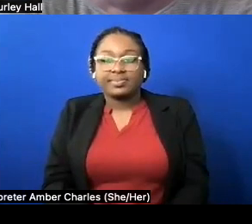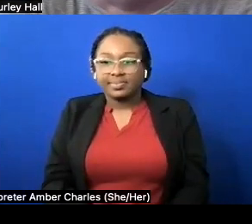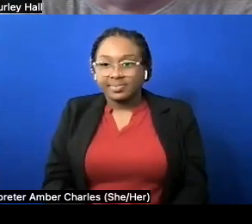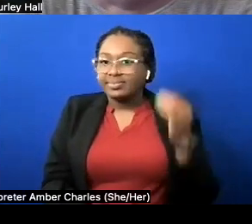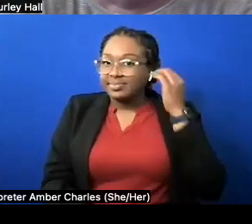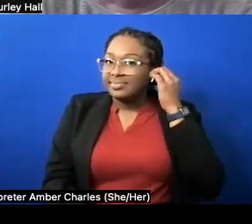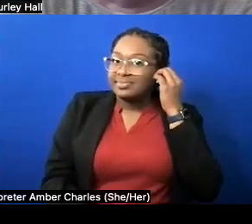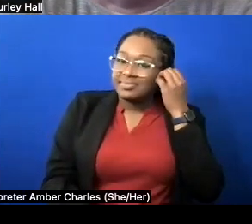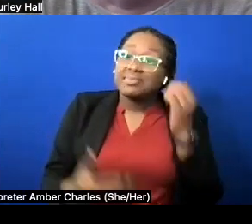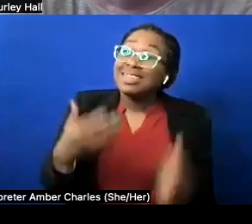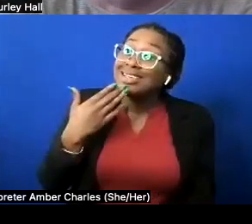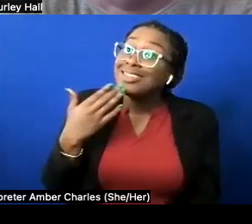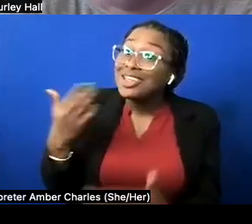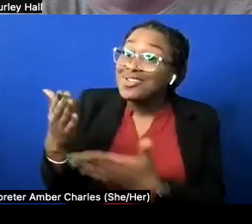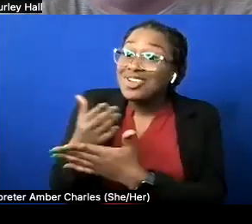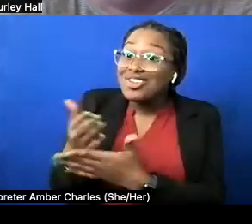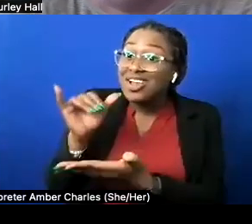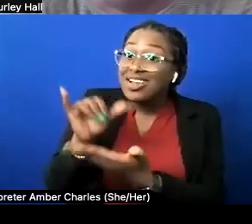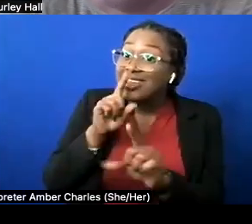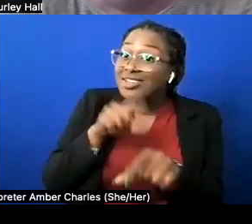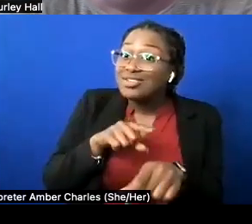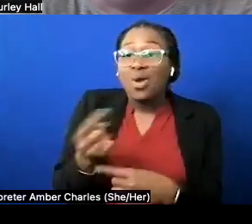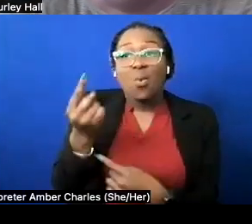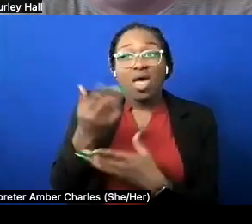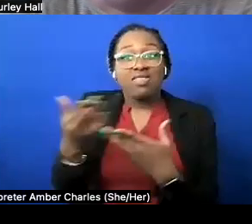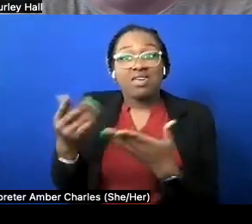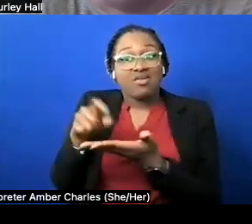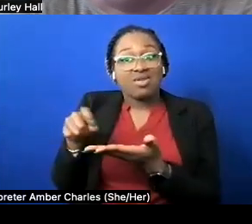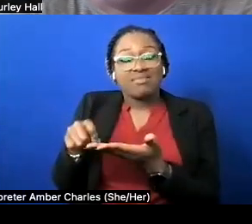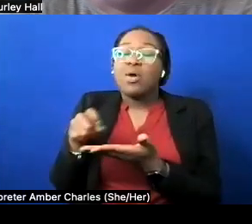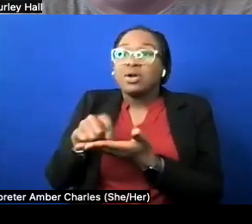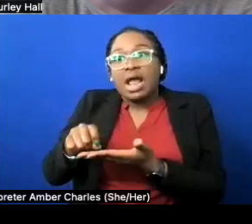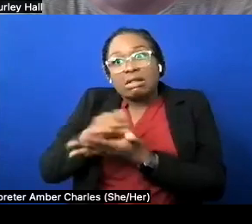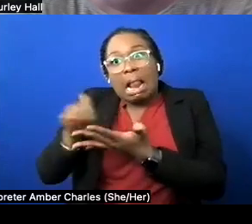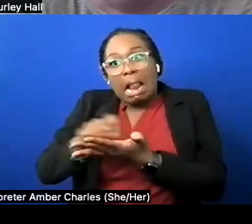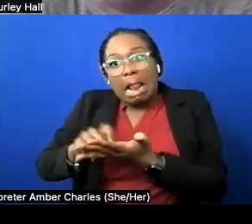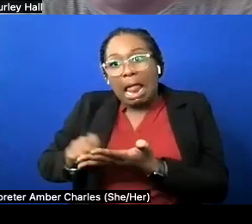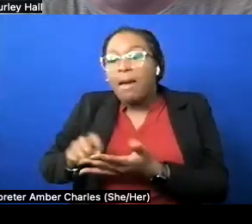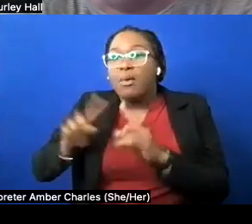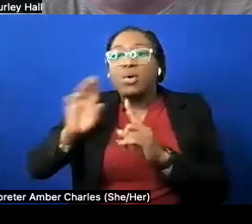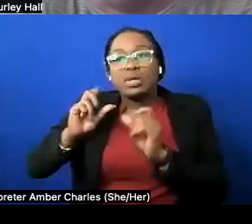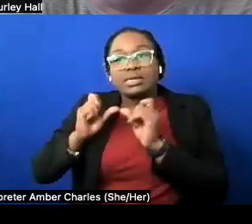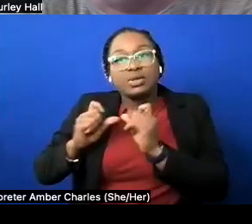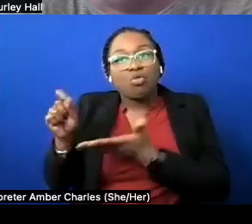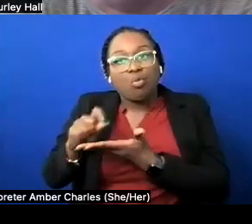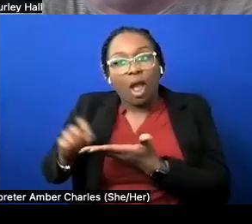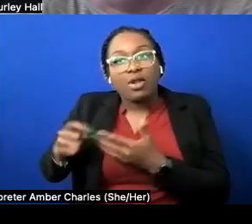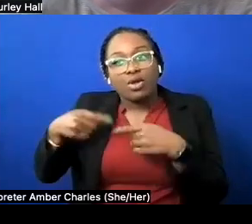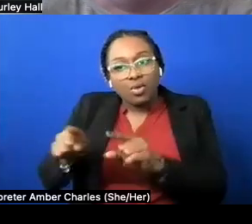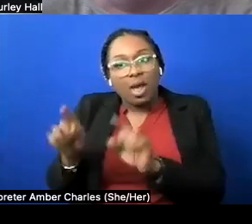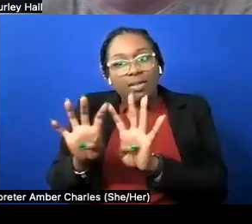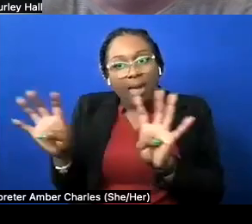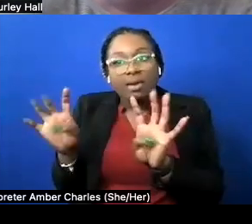Thank you so much for sharing that answer. One of the things I wrote down several things. I will continue to write down several things throughout this panel,